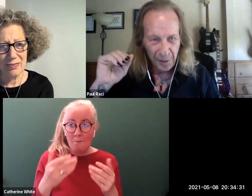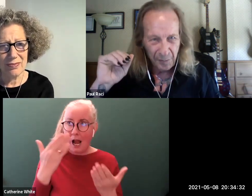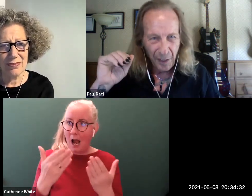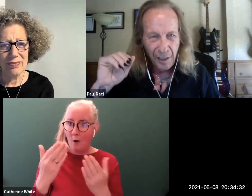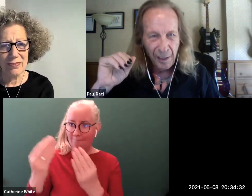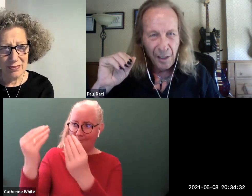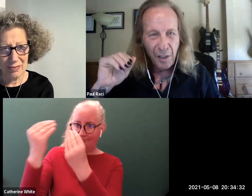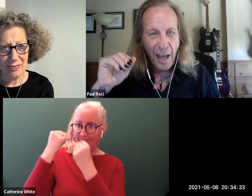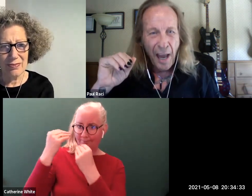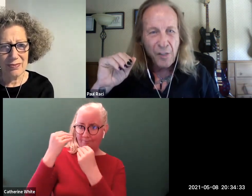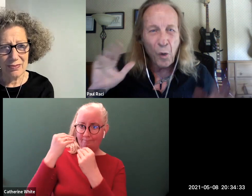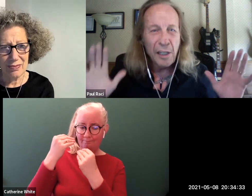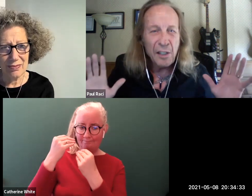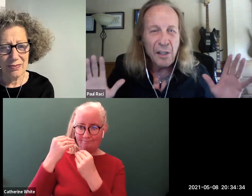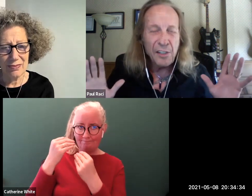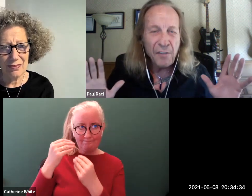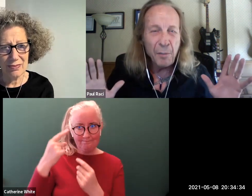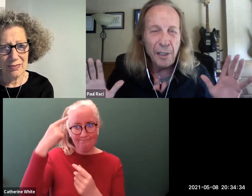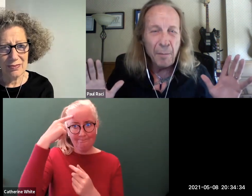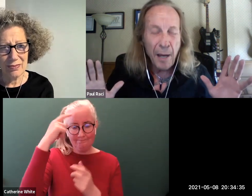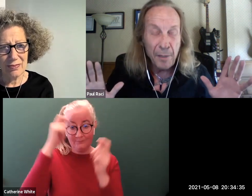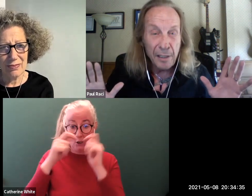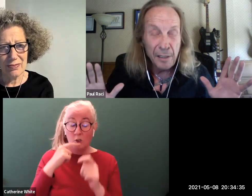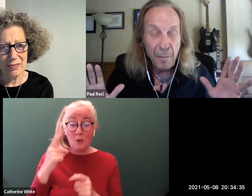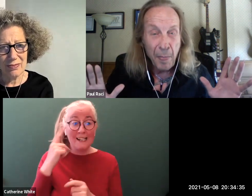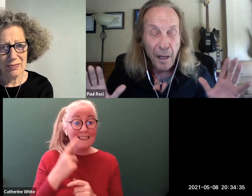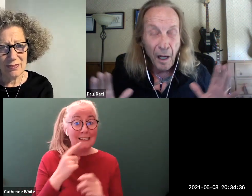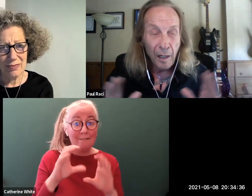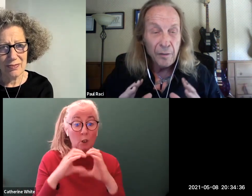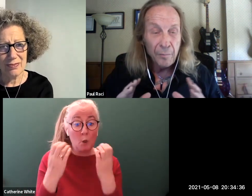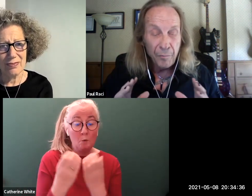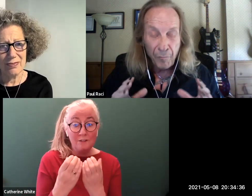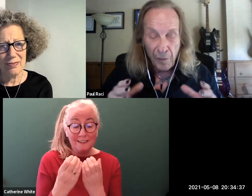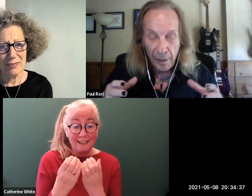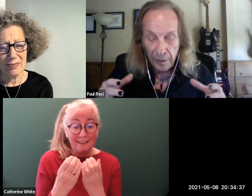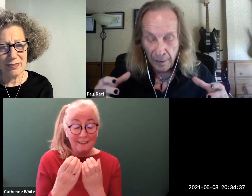bigotry. So the deaf community may be